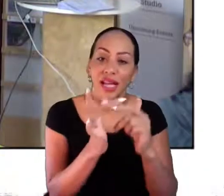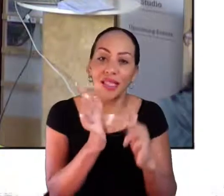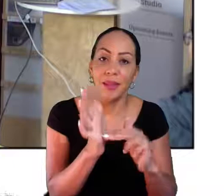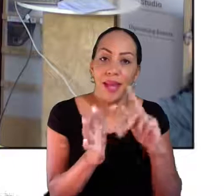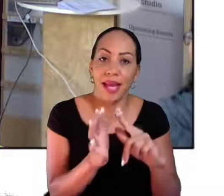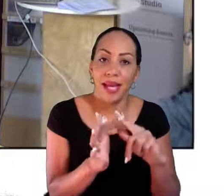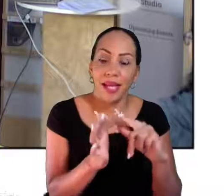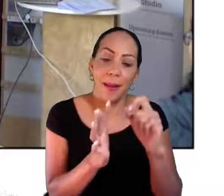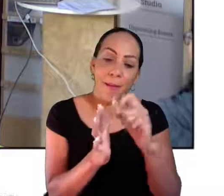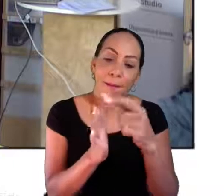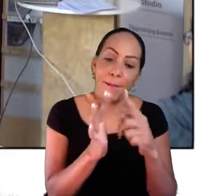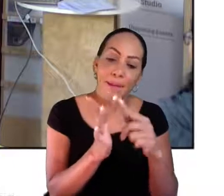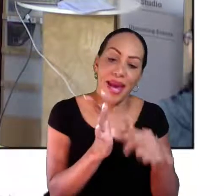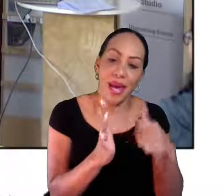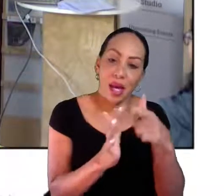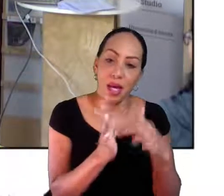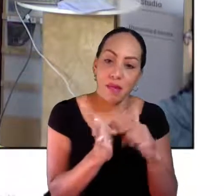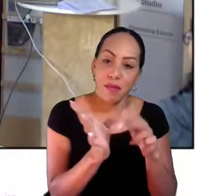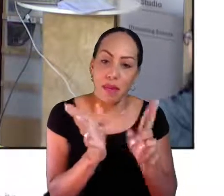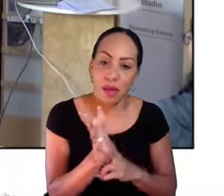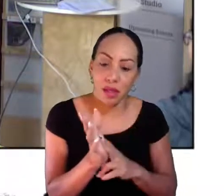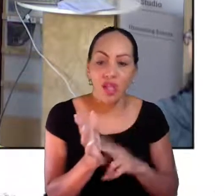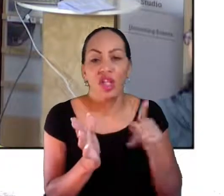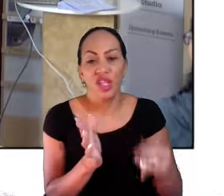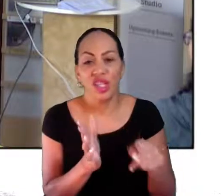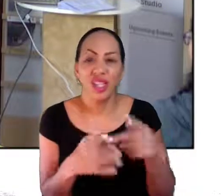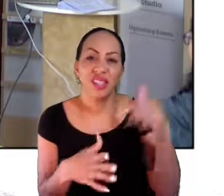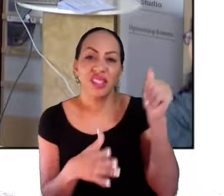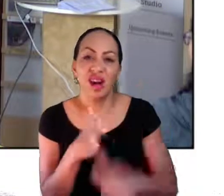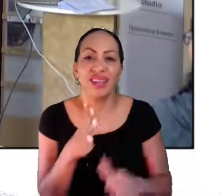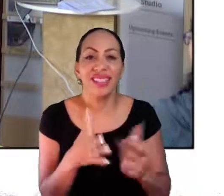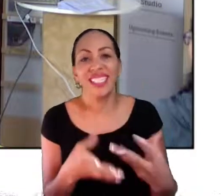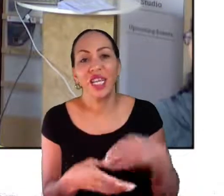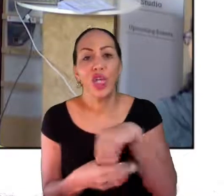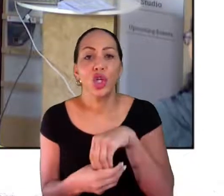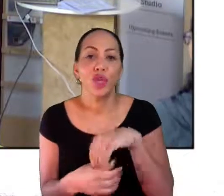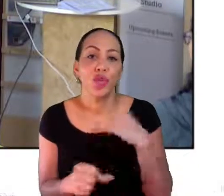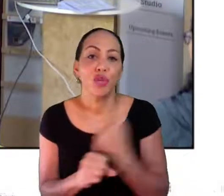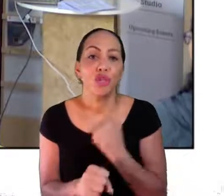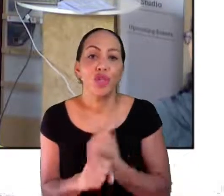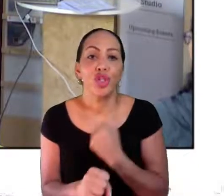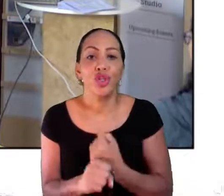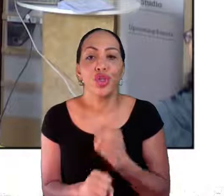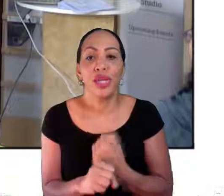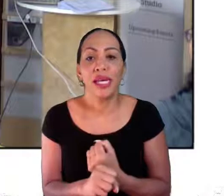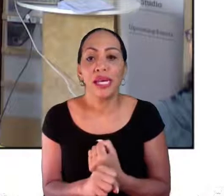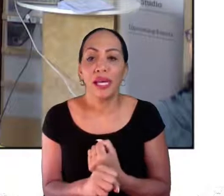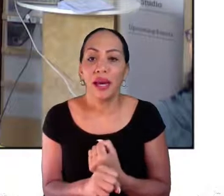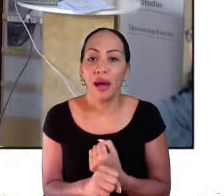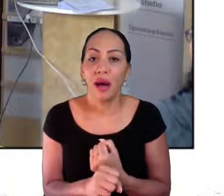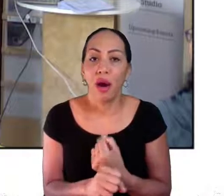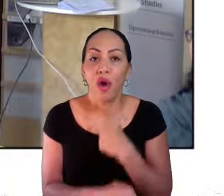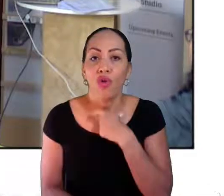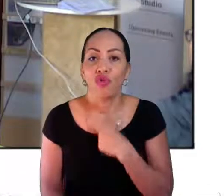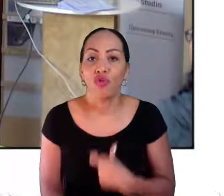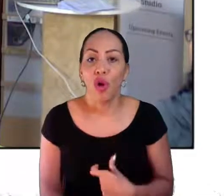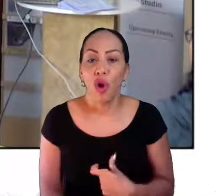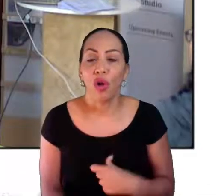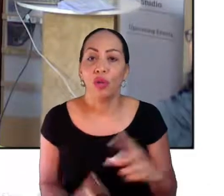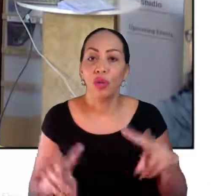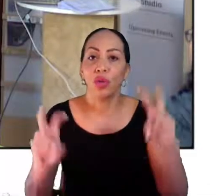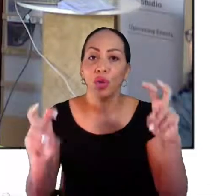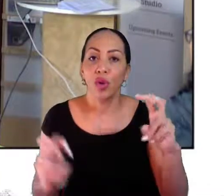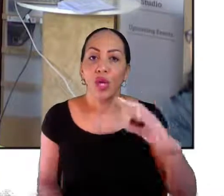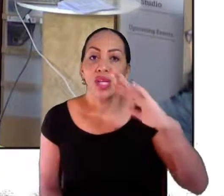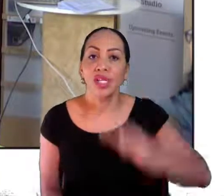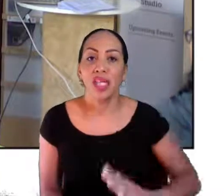work, who also started in an inclusion producer role in a sister partner project to this called the Southwest Creative Technology